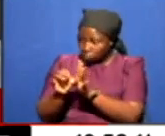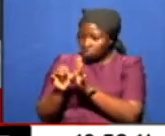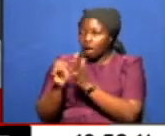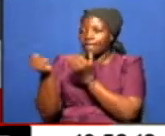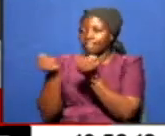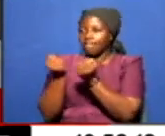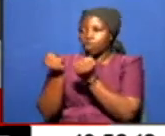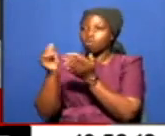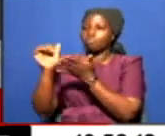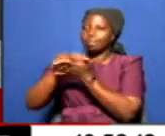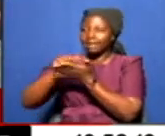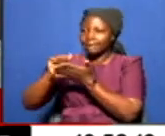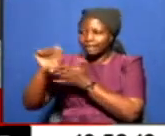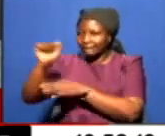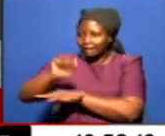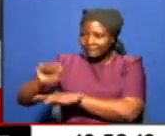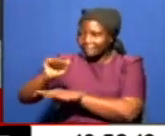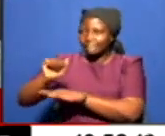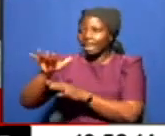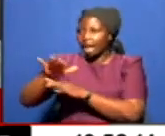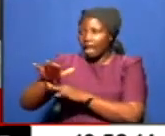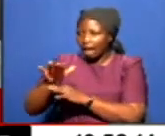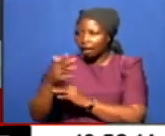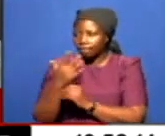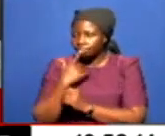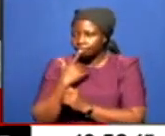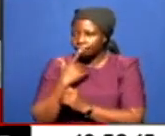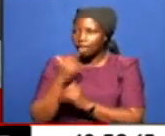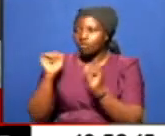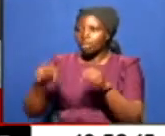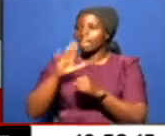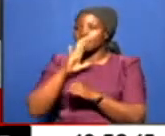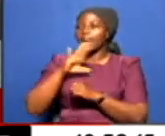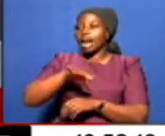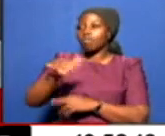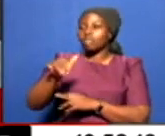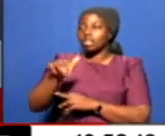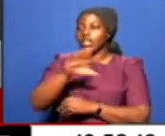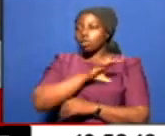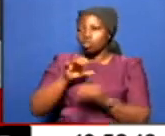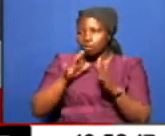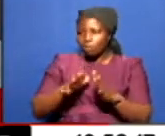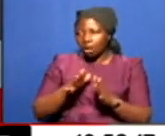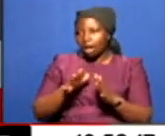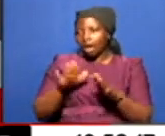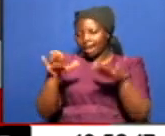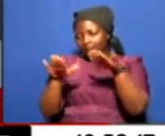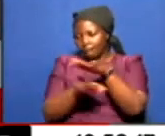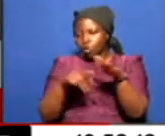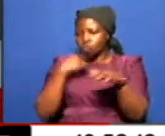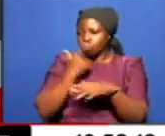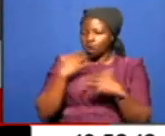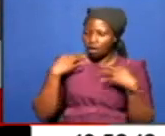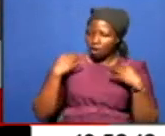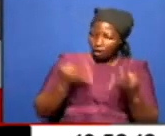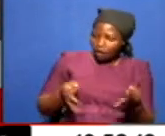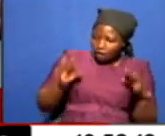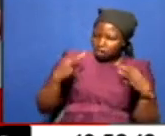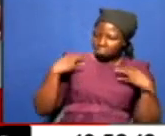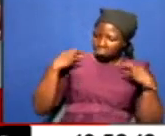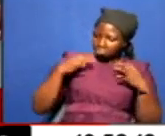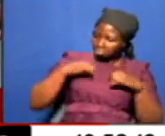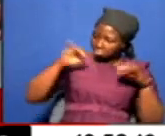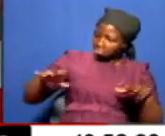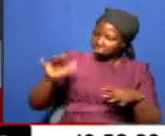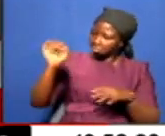be a county a deputy county commissioner who takes off your official uniform, you drive your car into a car wash, just